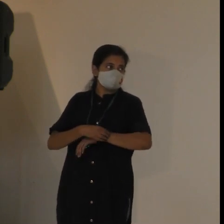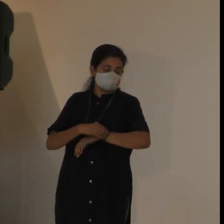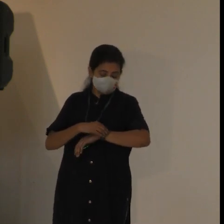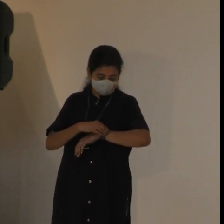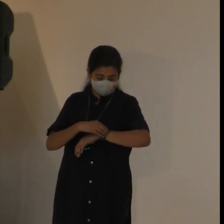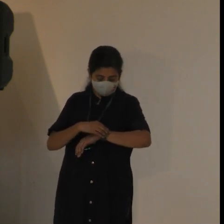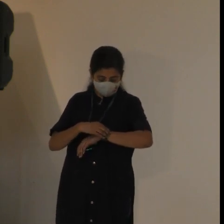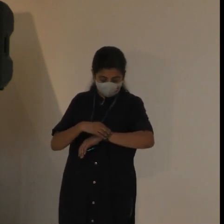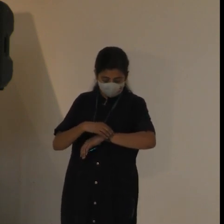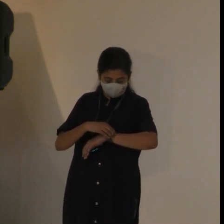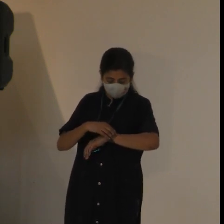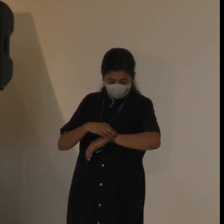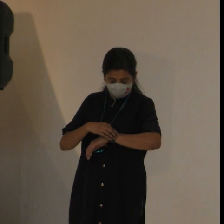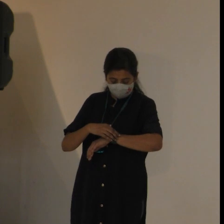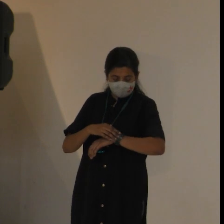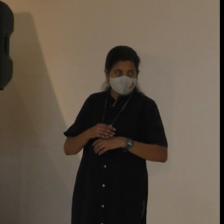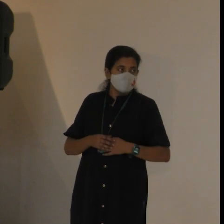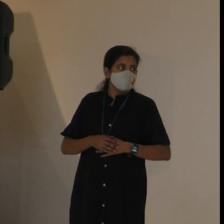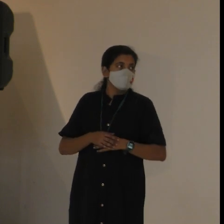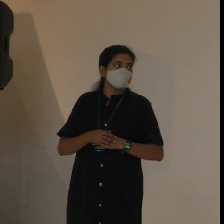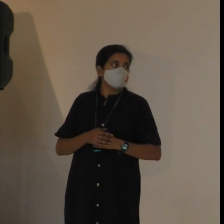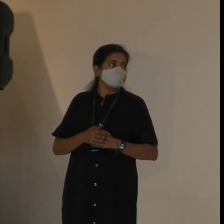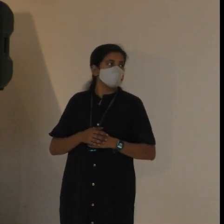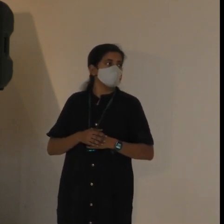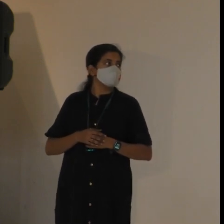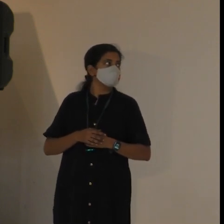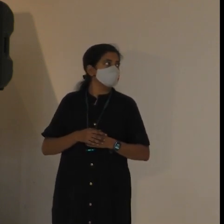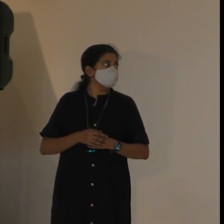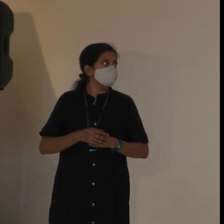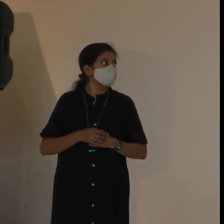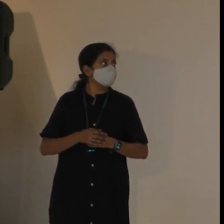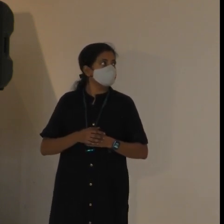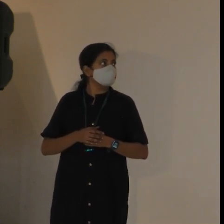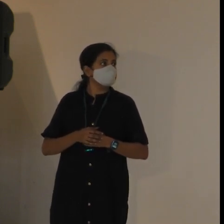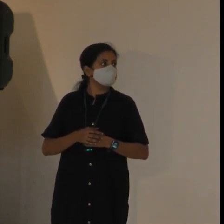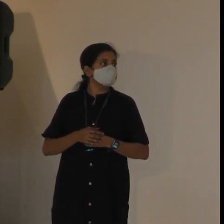as a gear in all of our different journeys, of course.